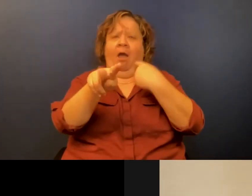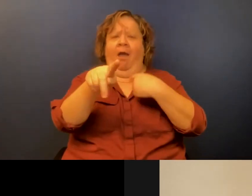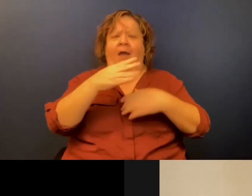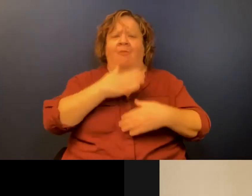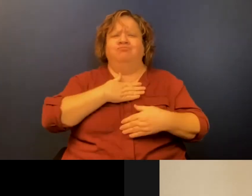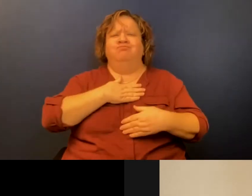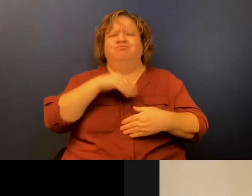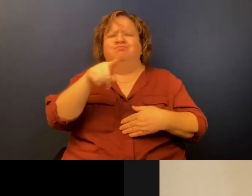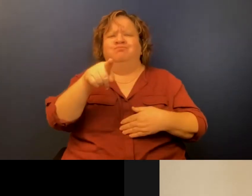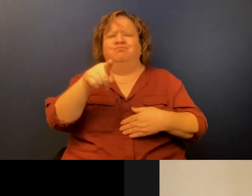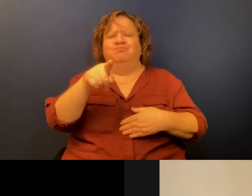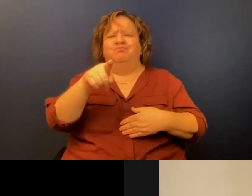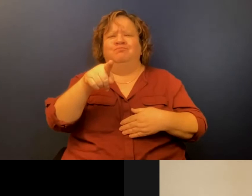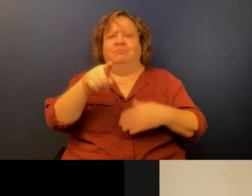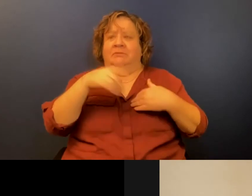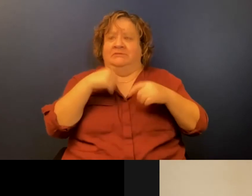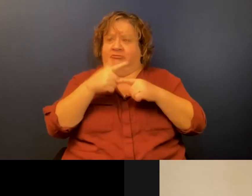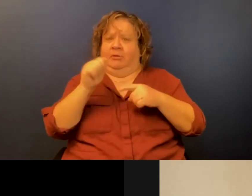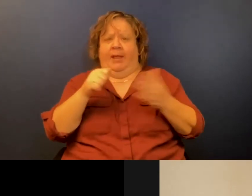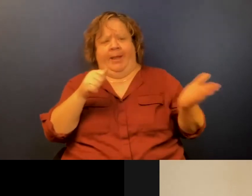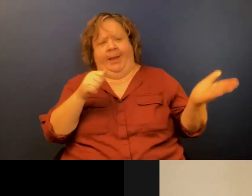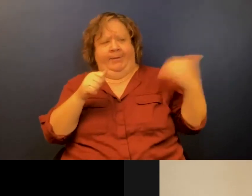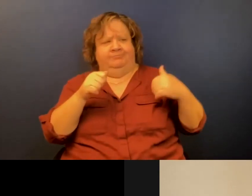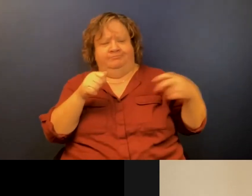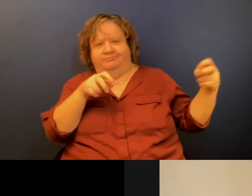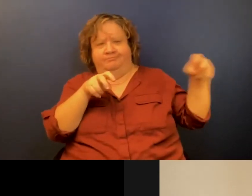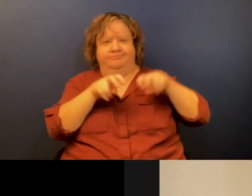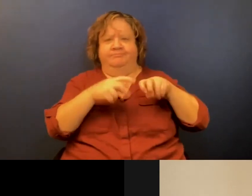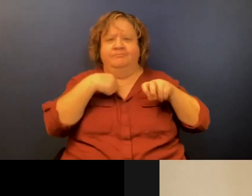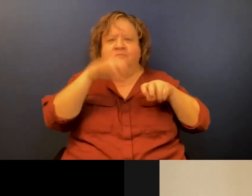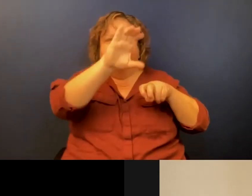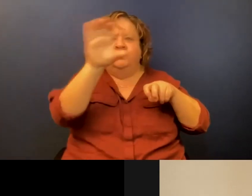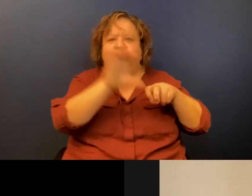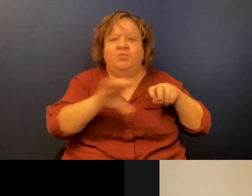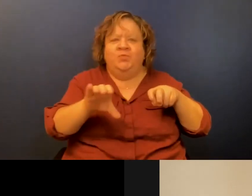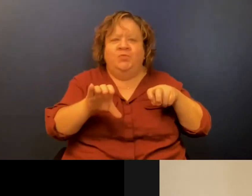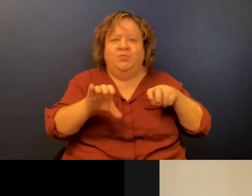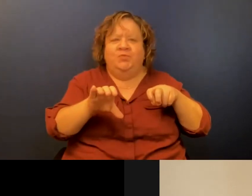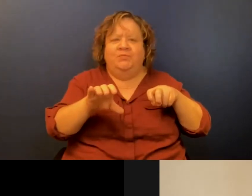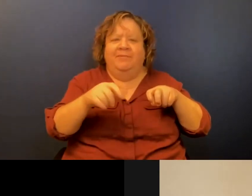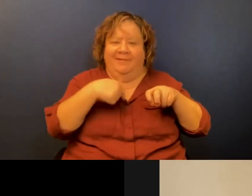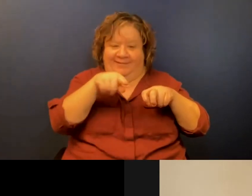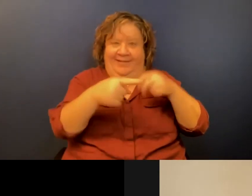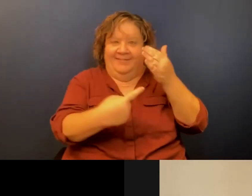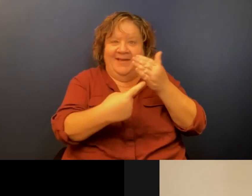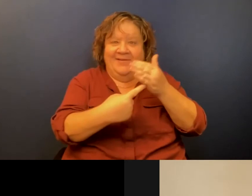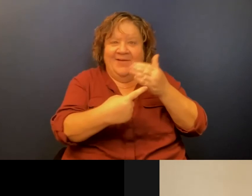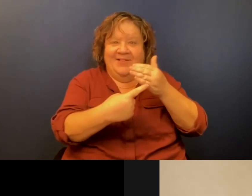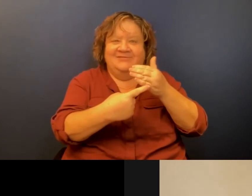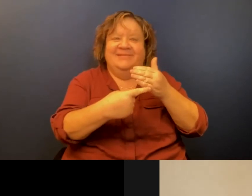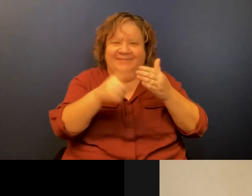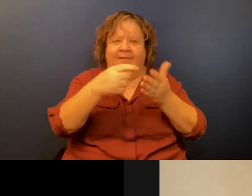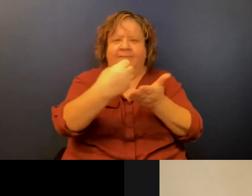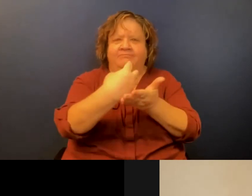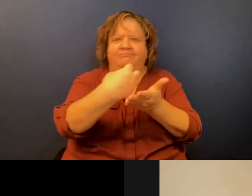today. And I can have this All for Access app provide me with audio descriptions, and she can watch it the way she watches